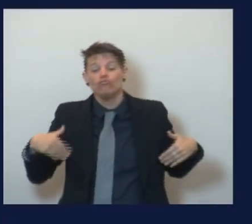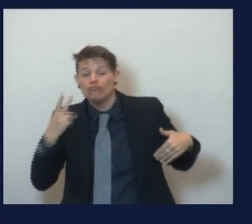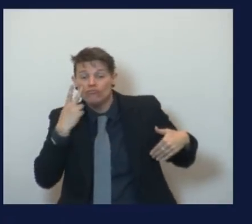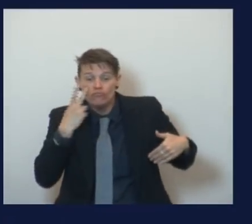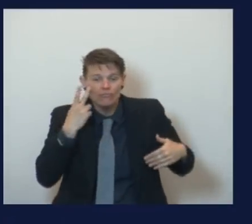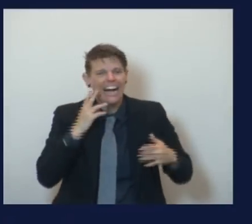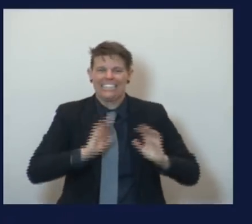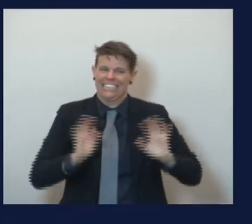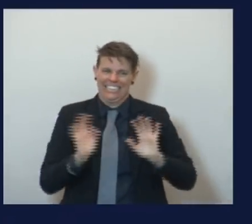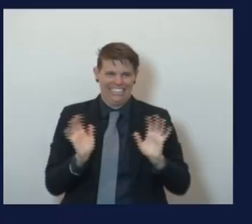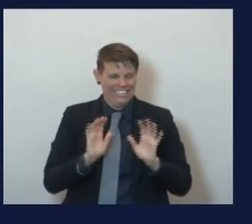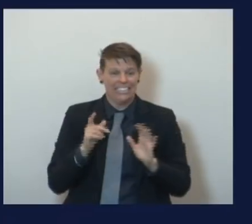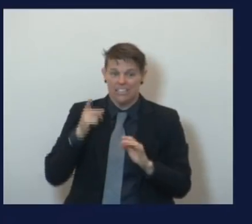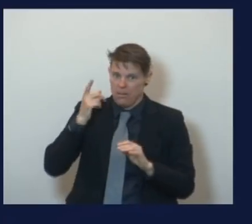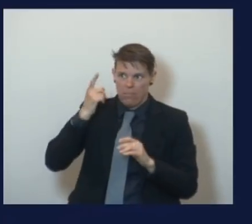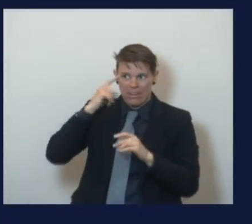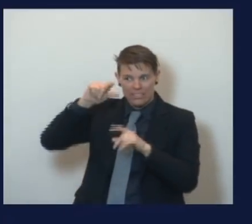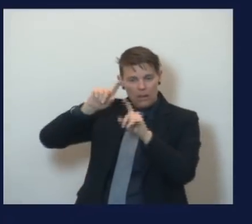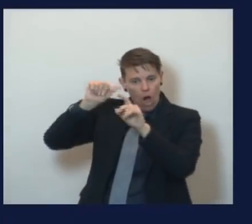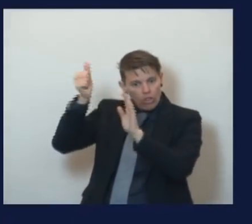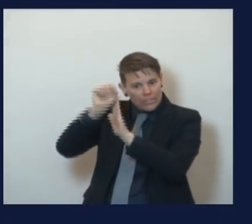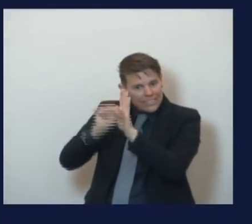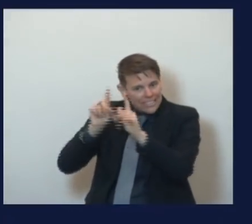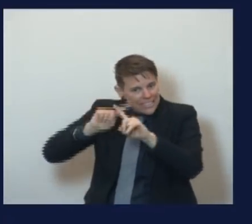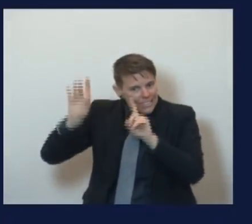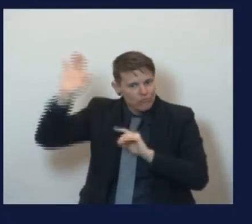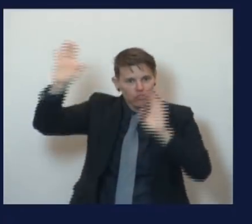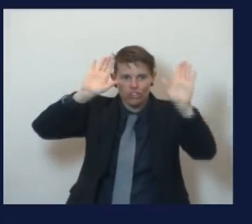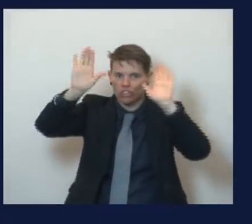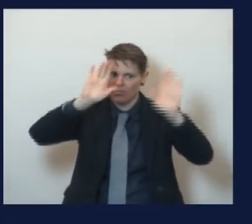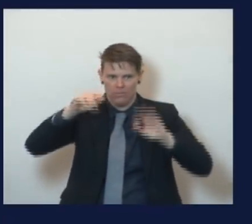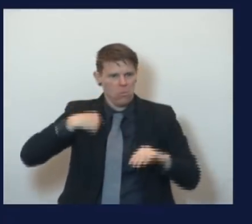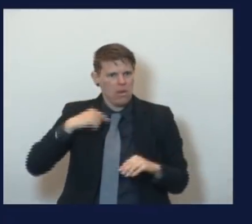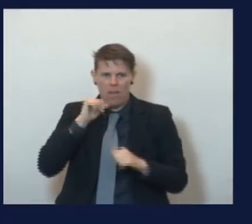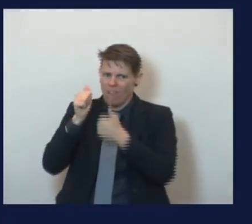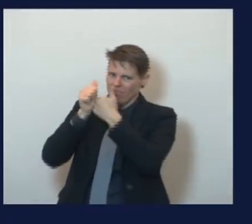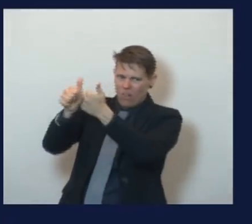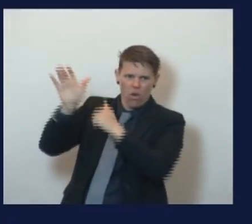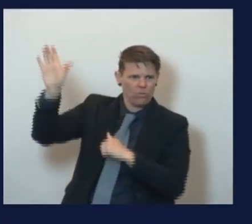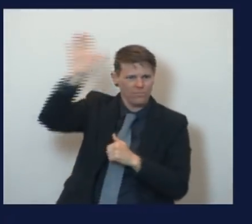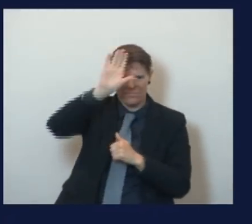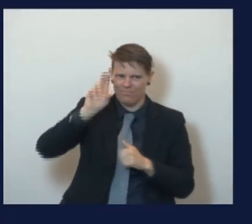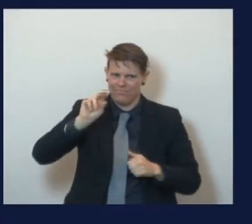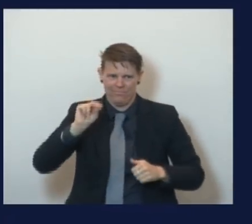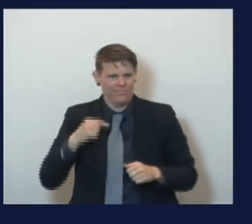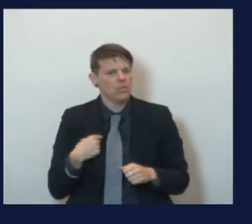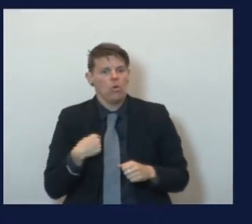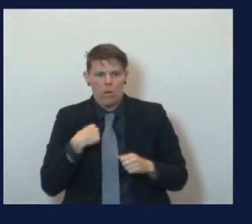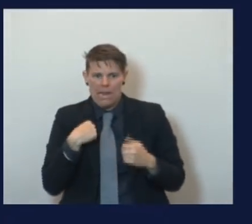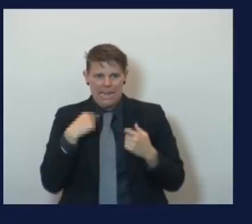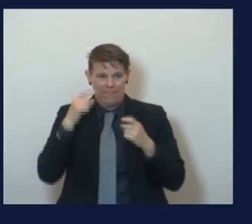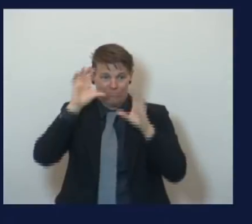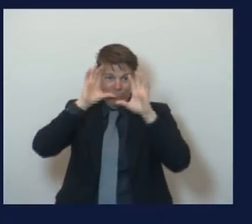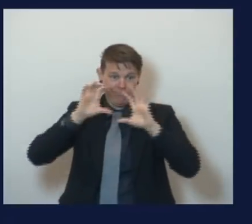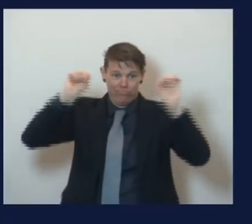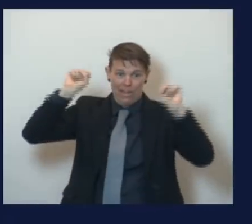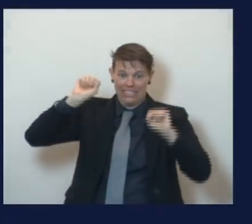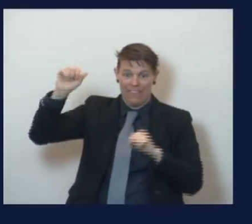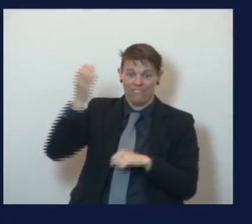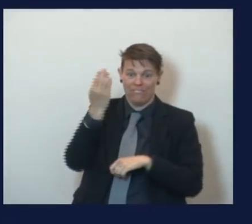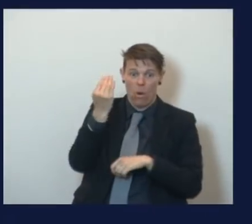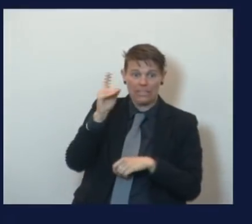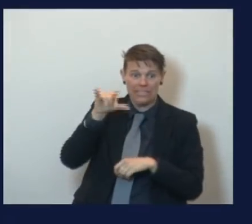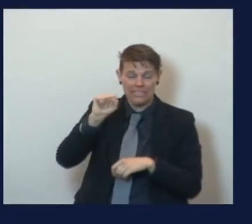or because, frankly, we haven't even met the White House's, the president's 14-day declining case standards, right? There's a lot of